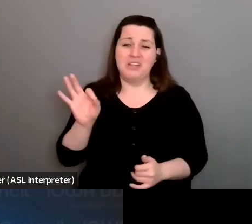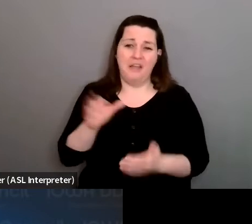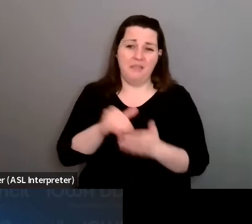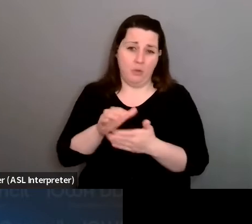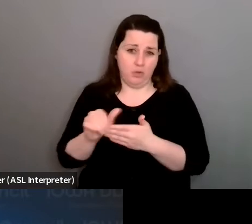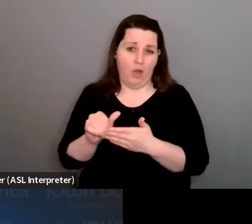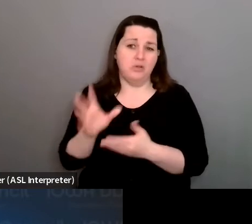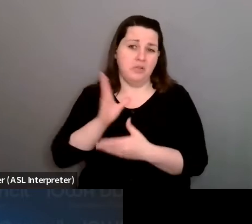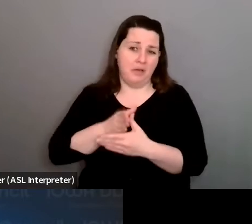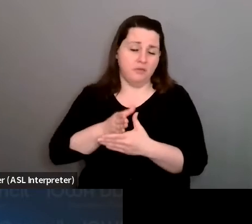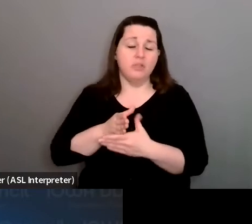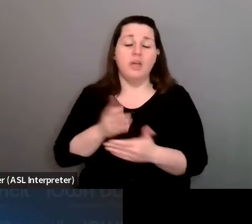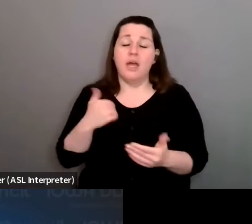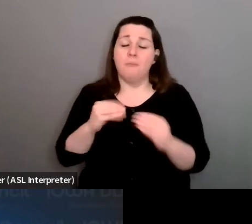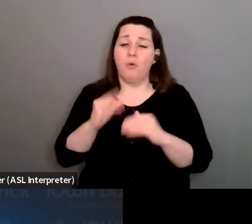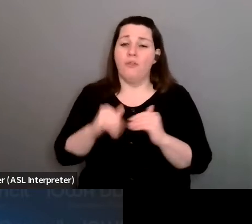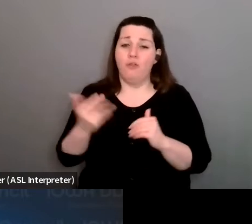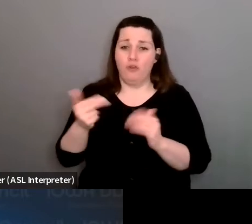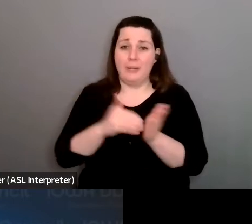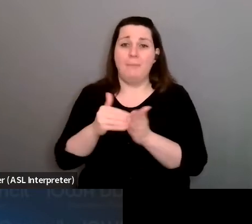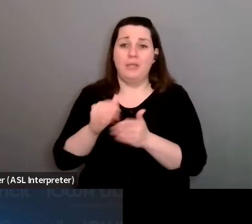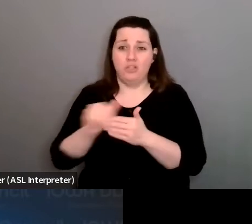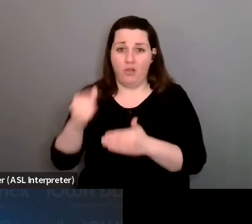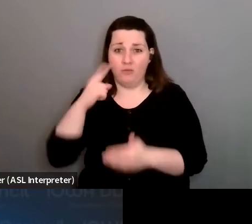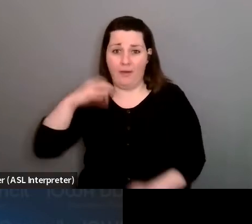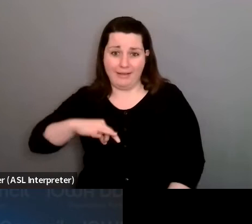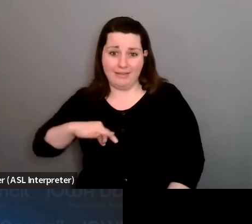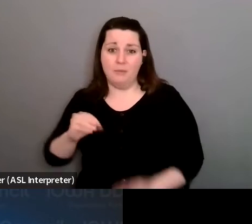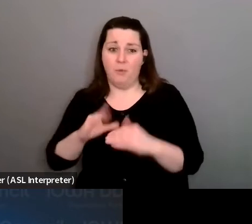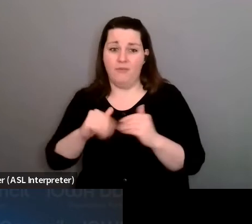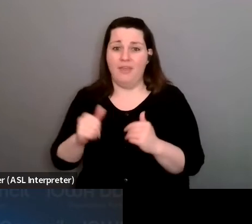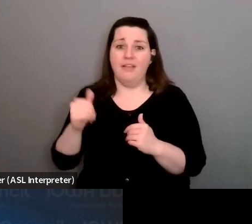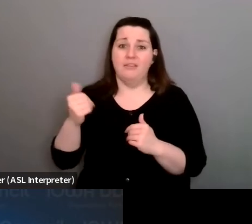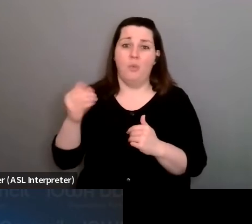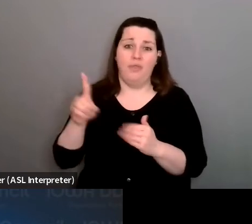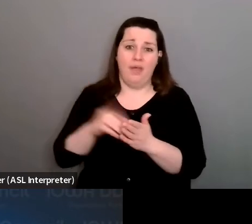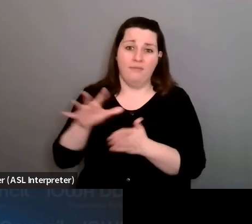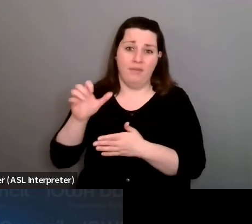$9,000. We have over $13 million in assets and over 1,500 accounts.